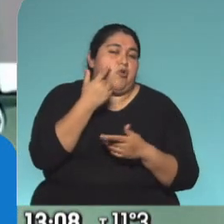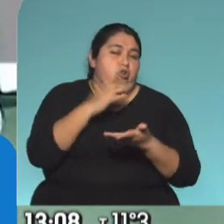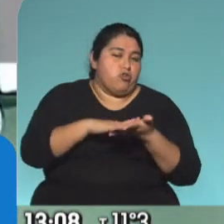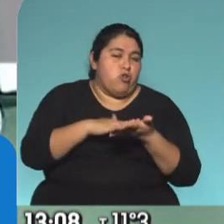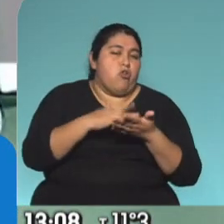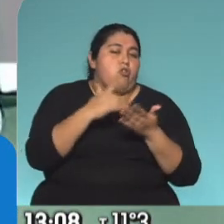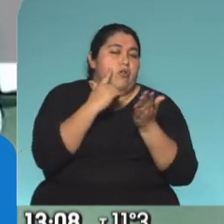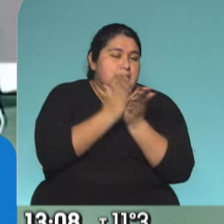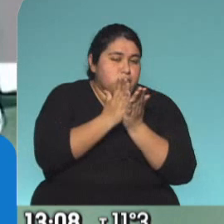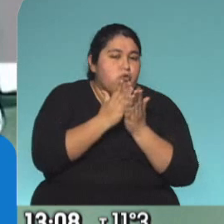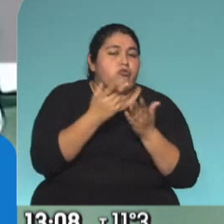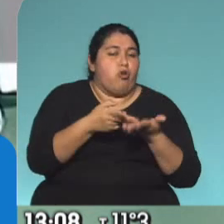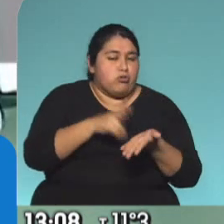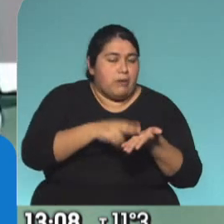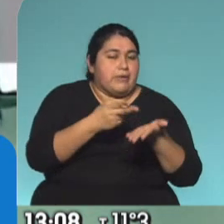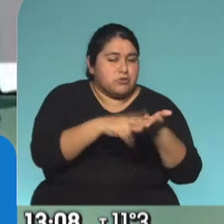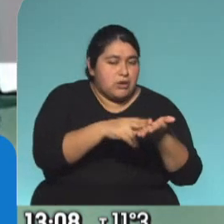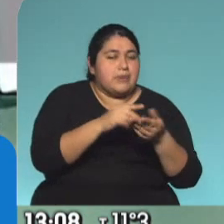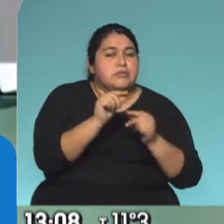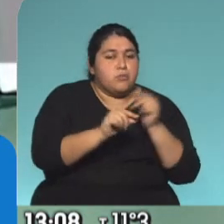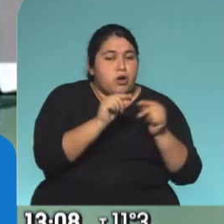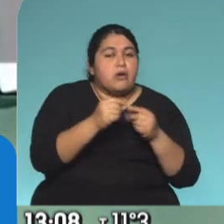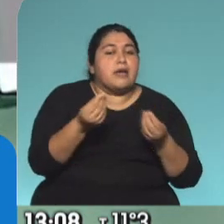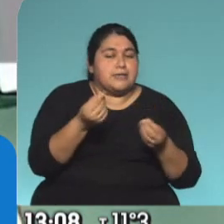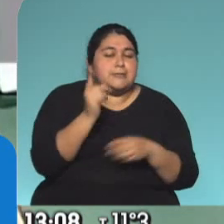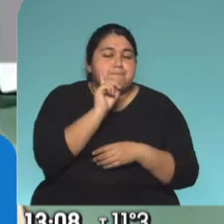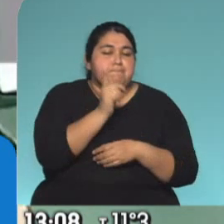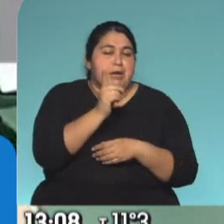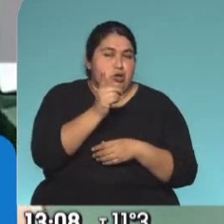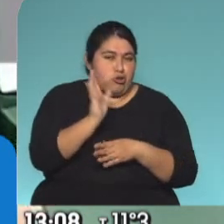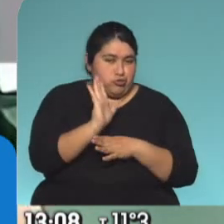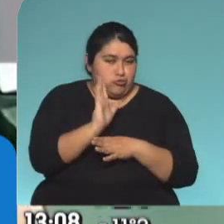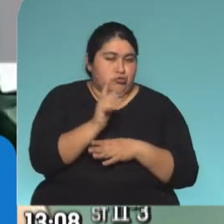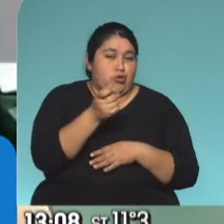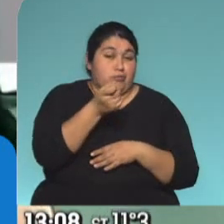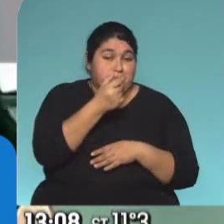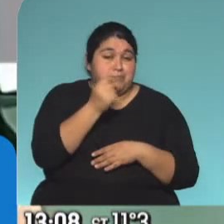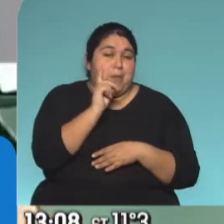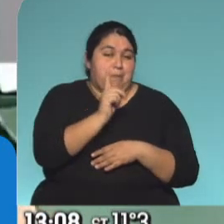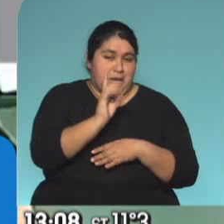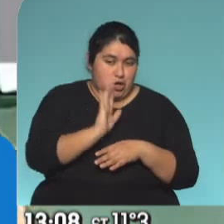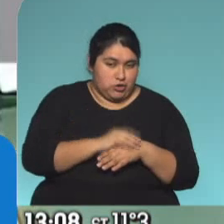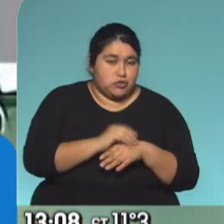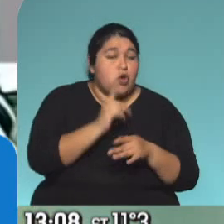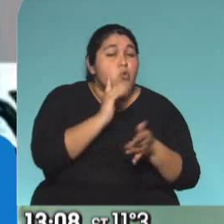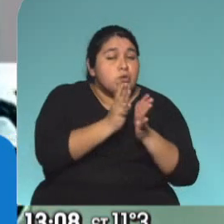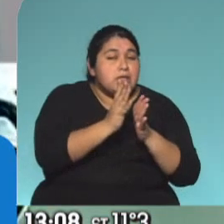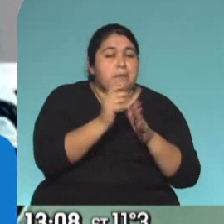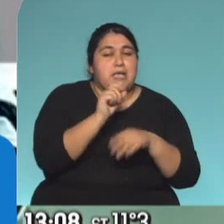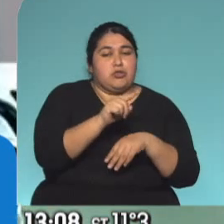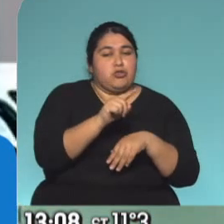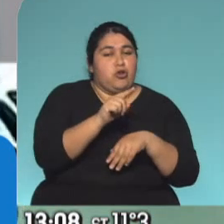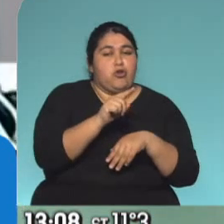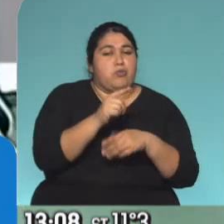studies that it is not at all effective and could possibly be harmful. So that is